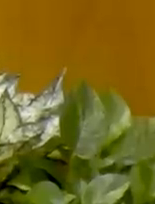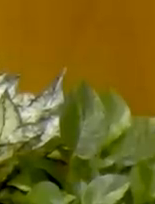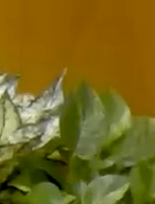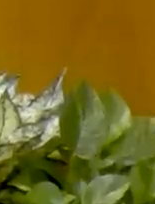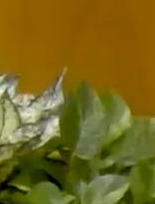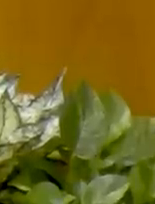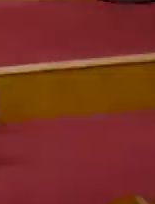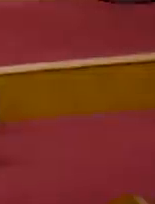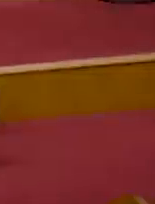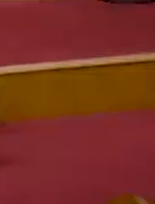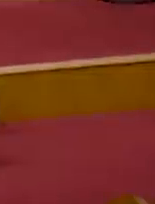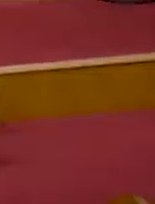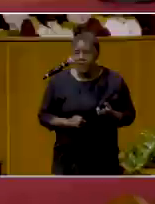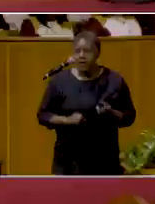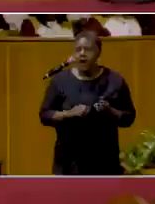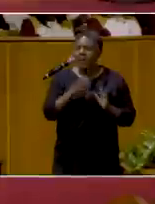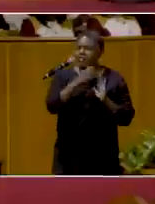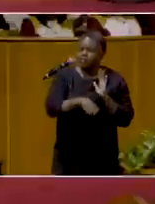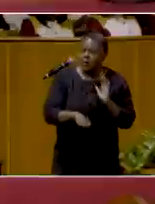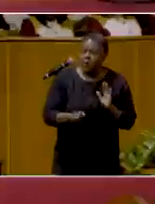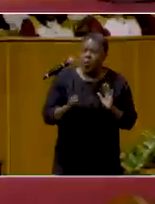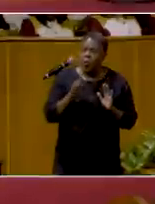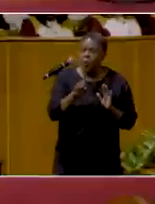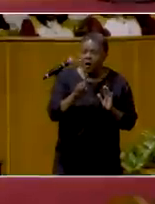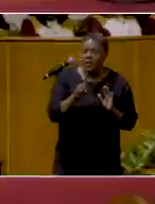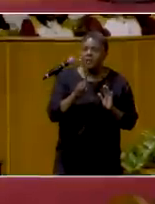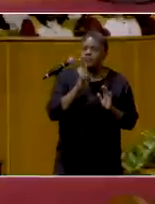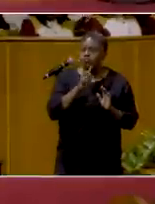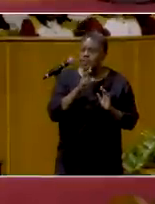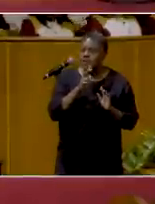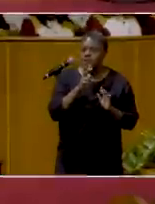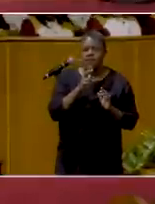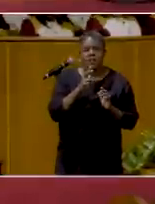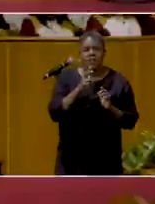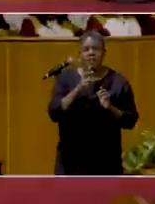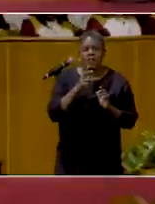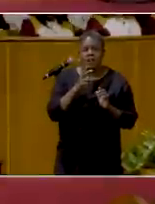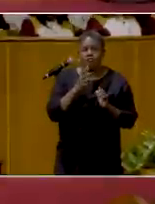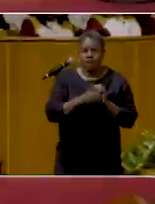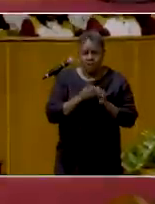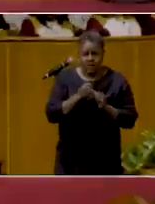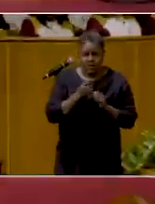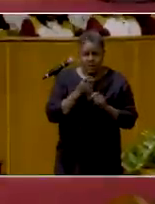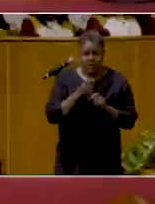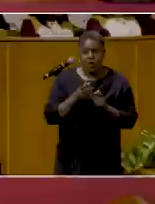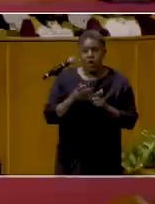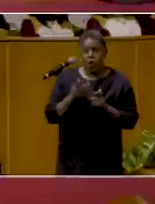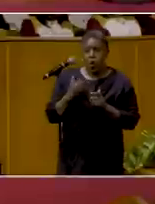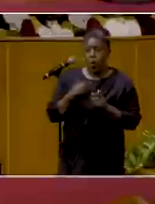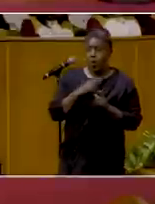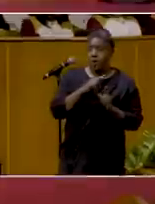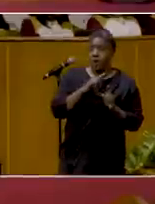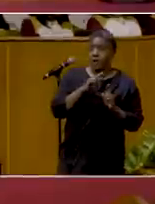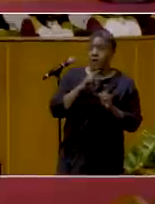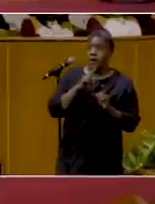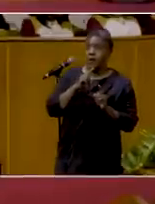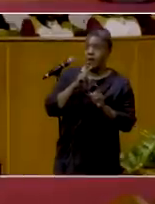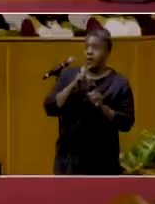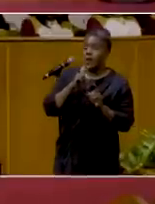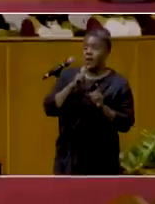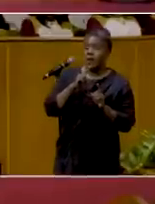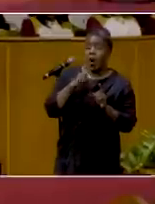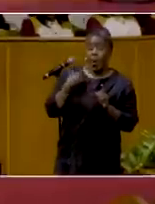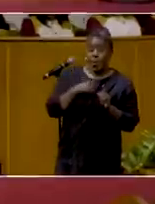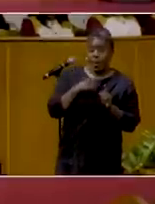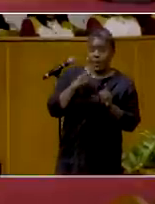Chapter 1 ends with a troubling scene. We're taken to the throne room of God. And